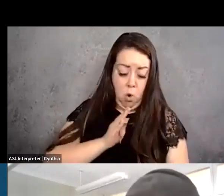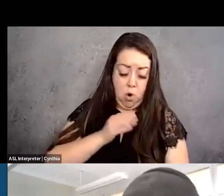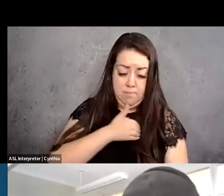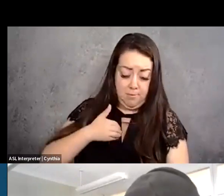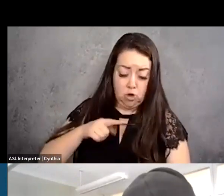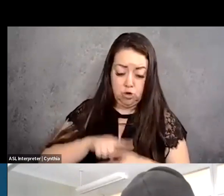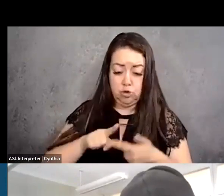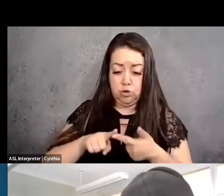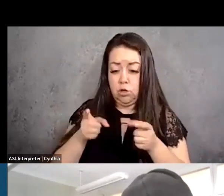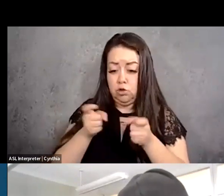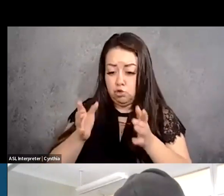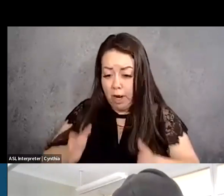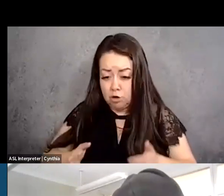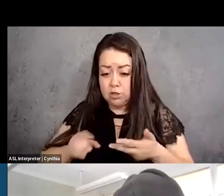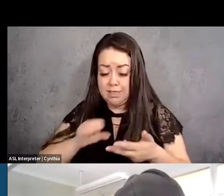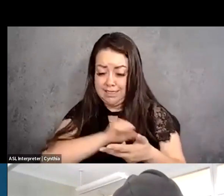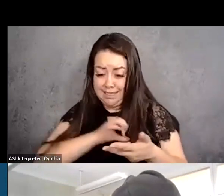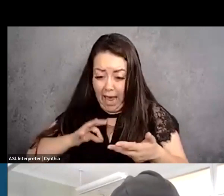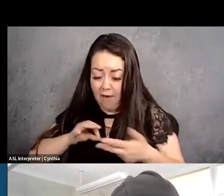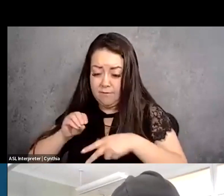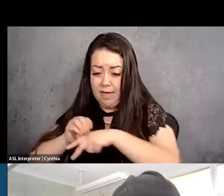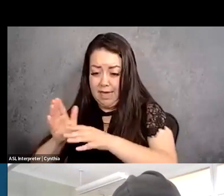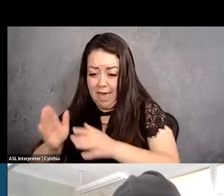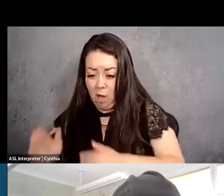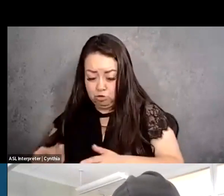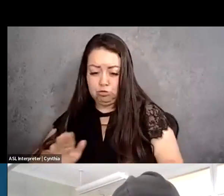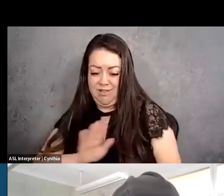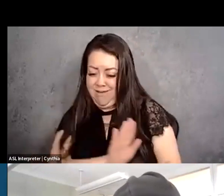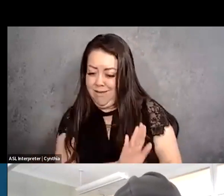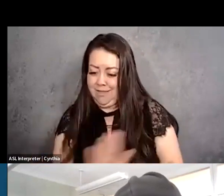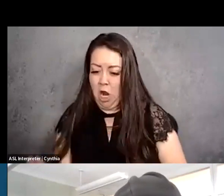directors, staff members, and counselors that will be